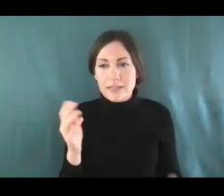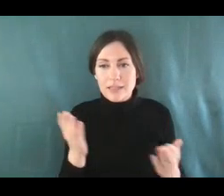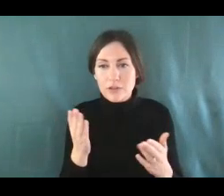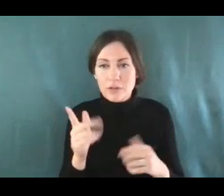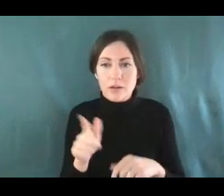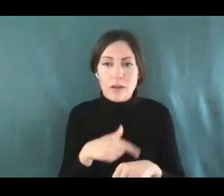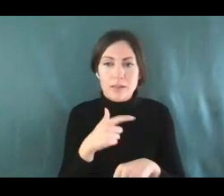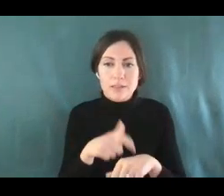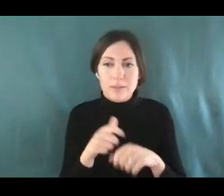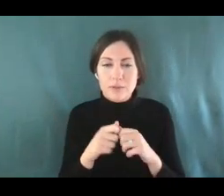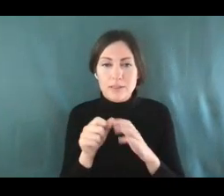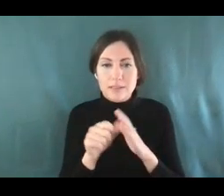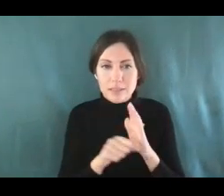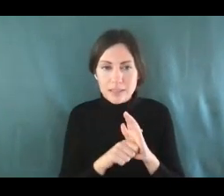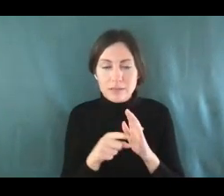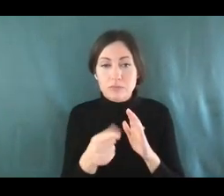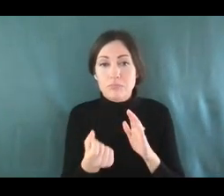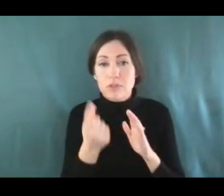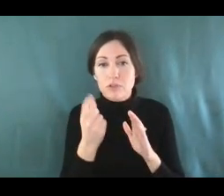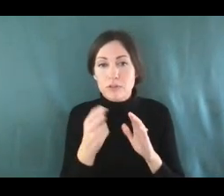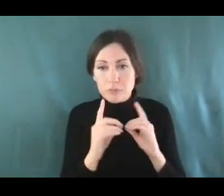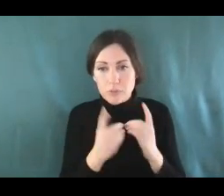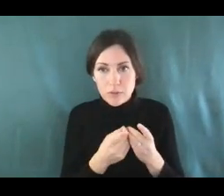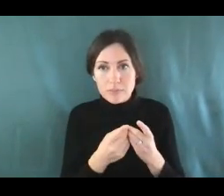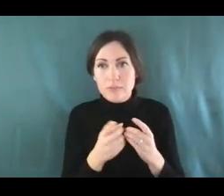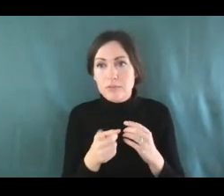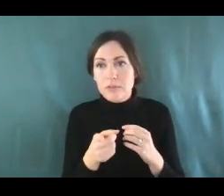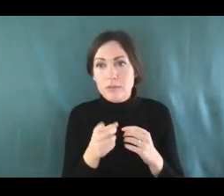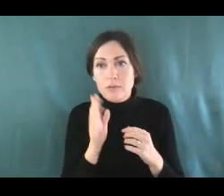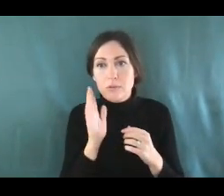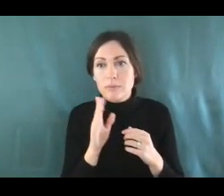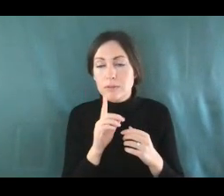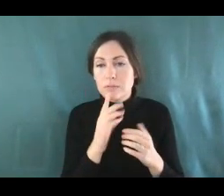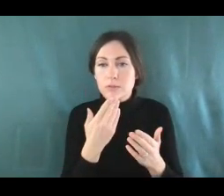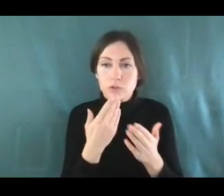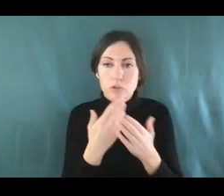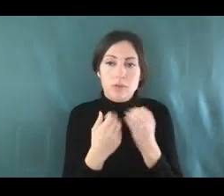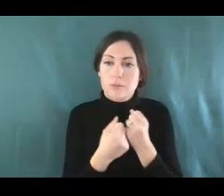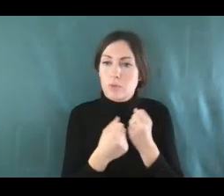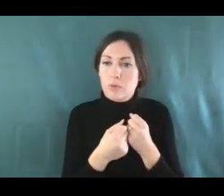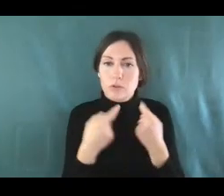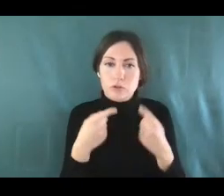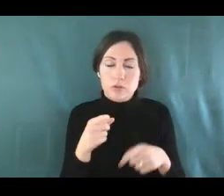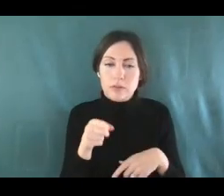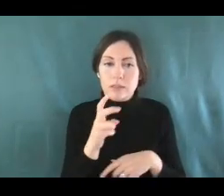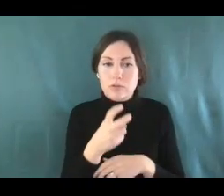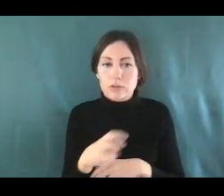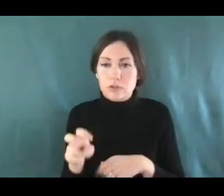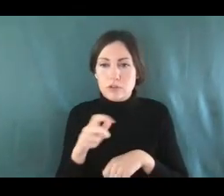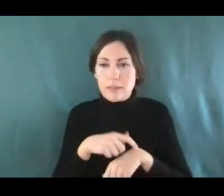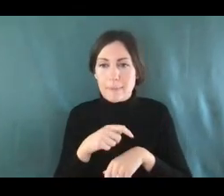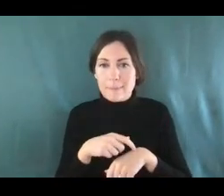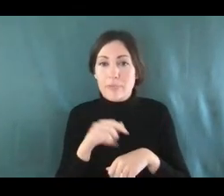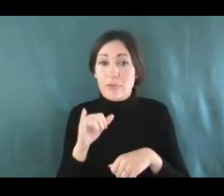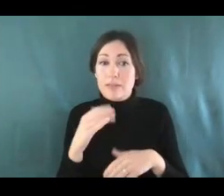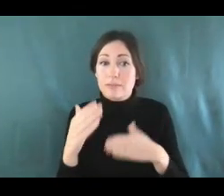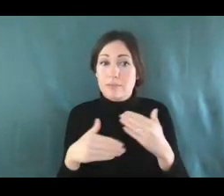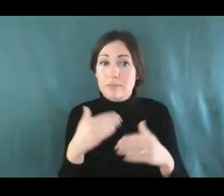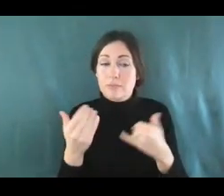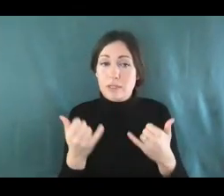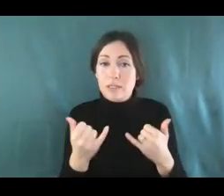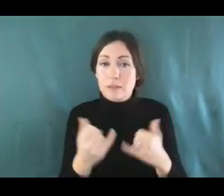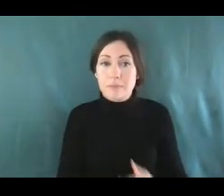state. She understands the department and she's just going to be an asset through this transition. So that is in process right now.